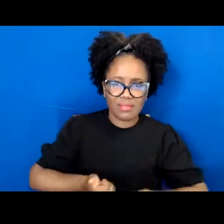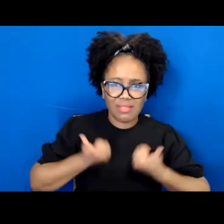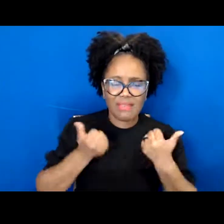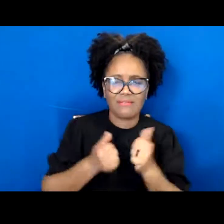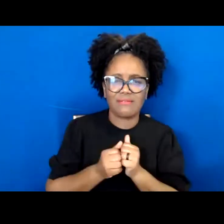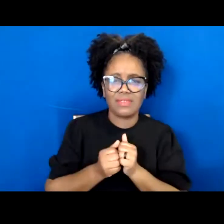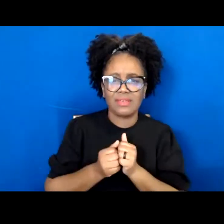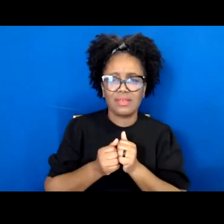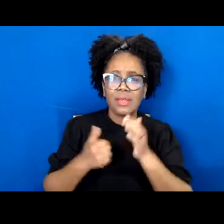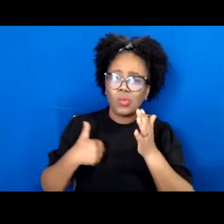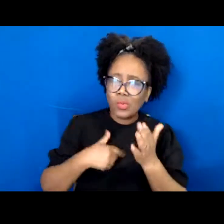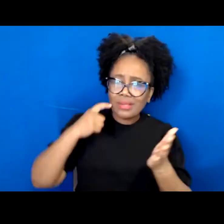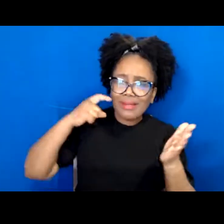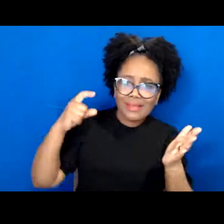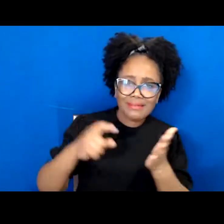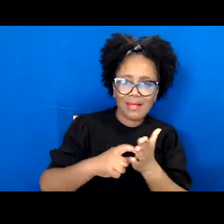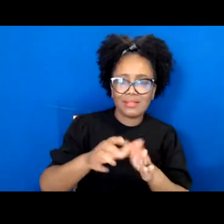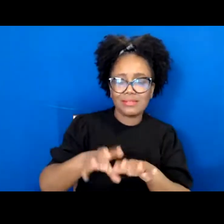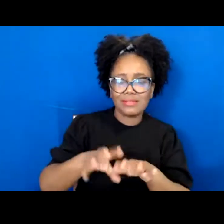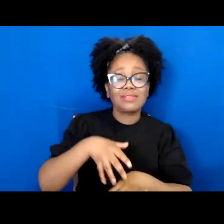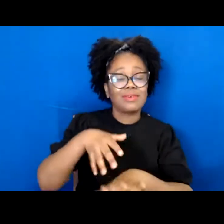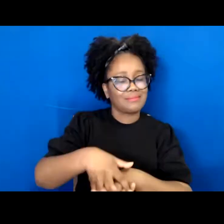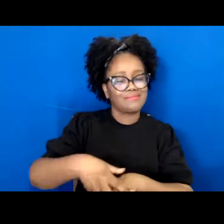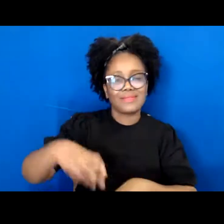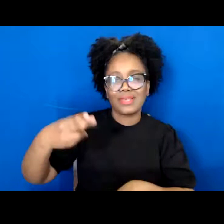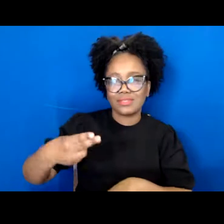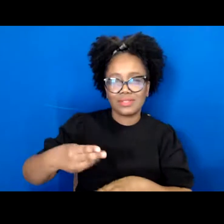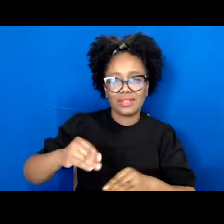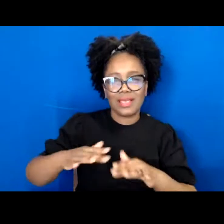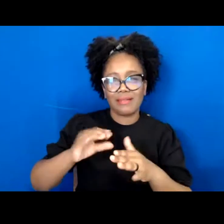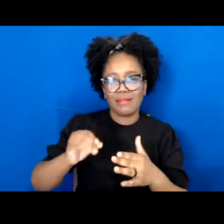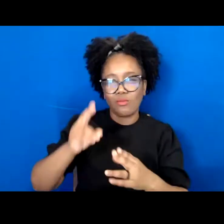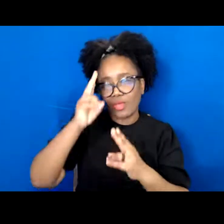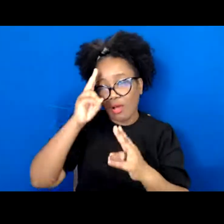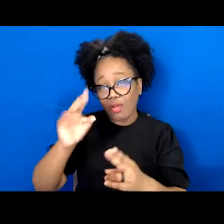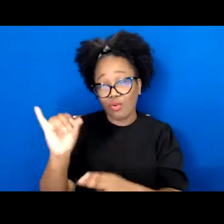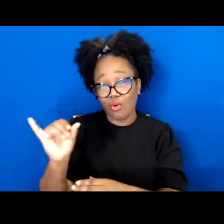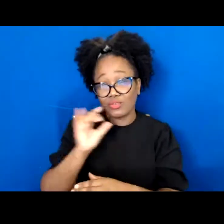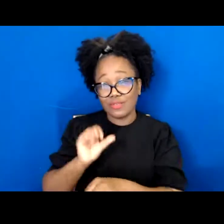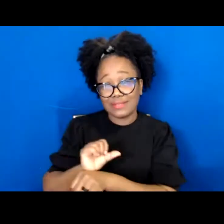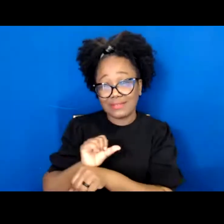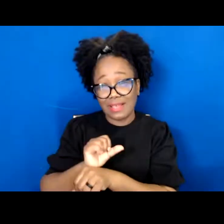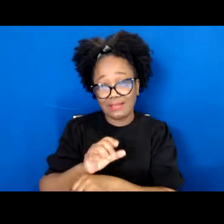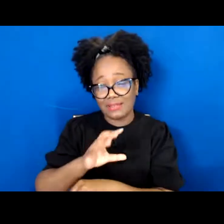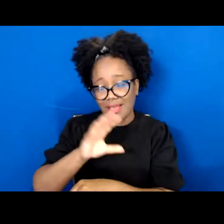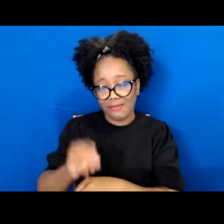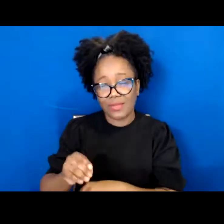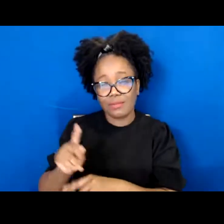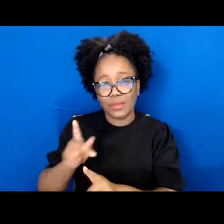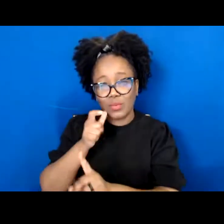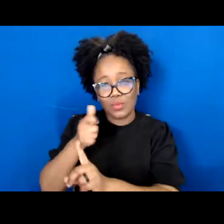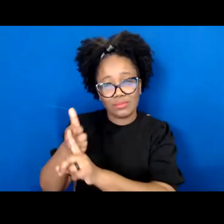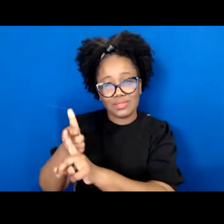ancestral lands, and we honor the thousands of enslaved Africans whose lives were physically and spiritually stolen. We pay respect to the